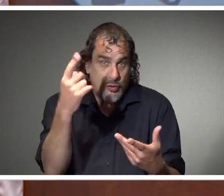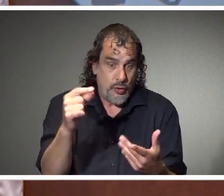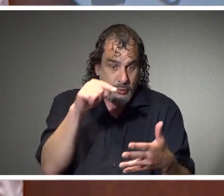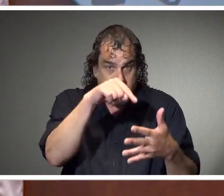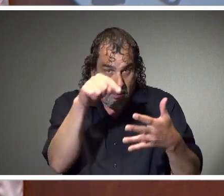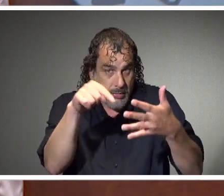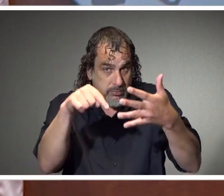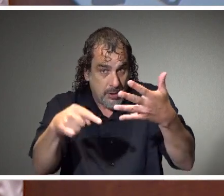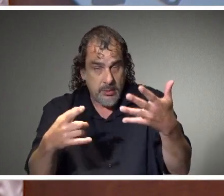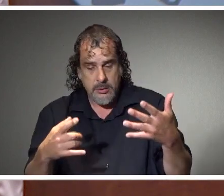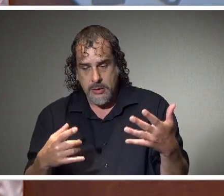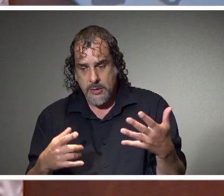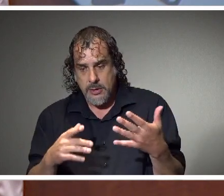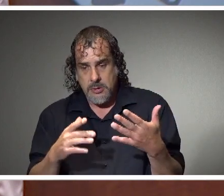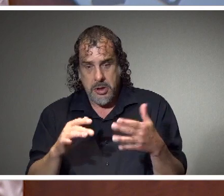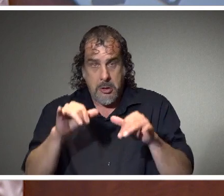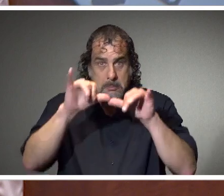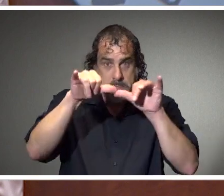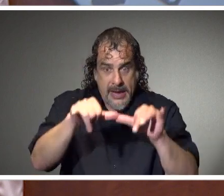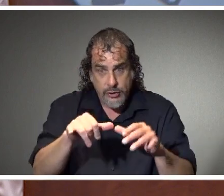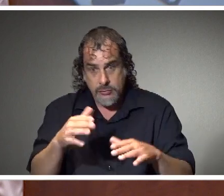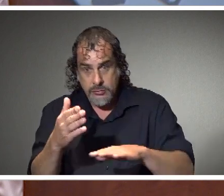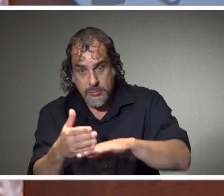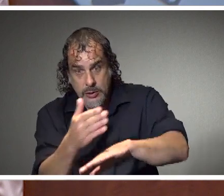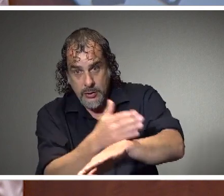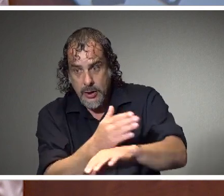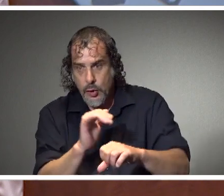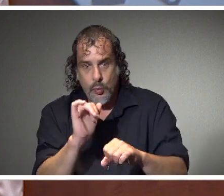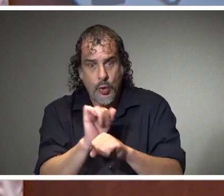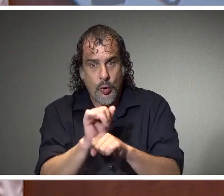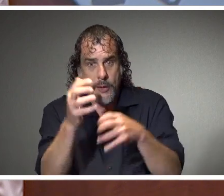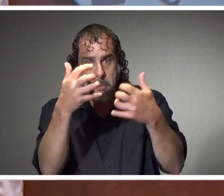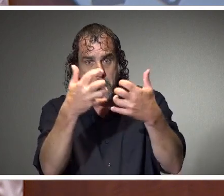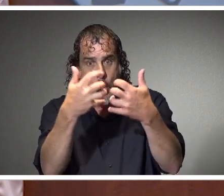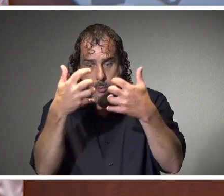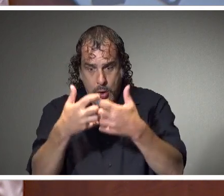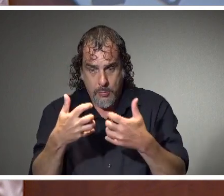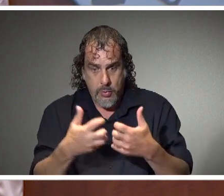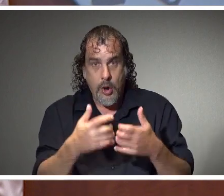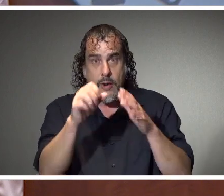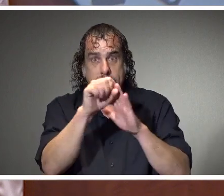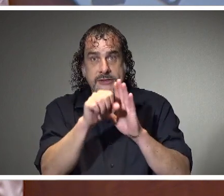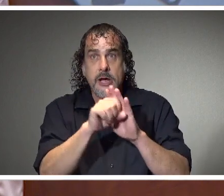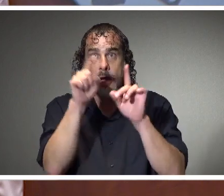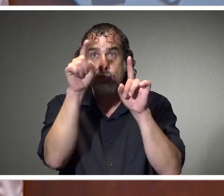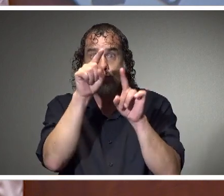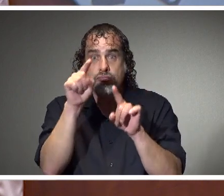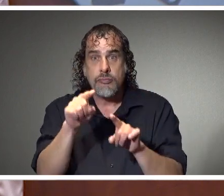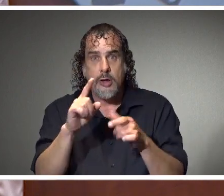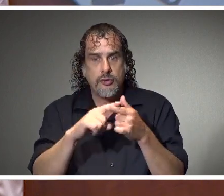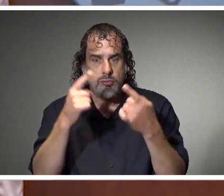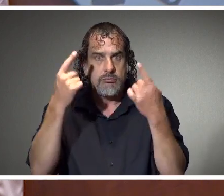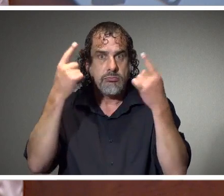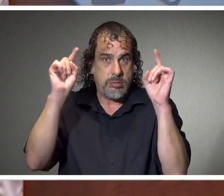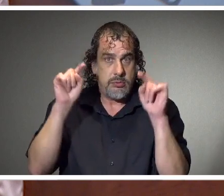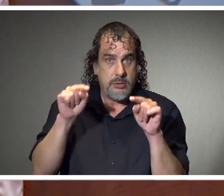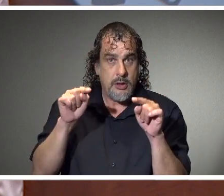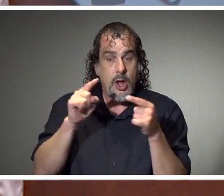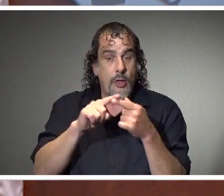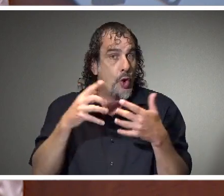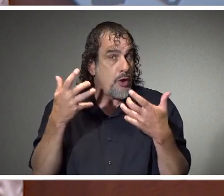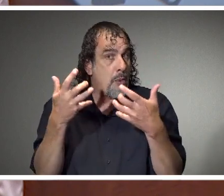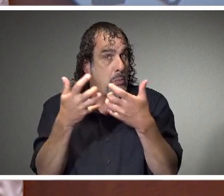targets, measure progress, and work with the many partners across the state to achieve this mission. Those partners